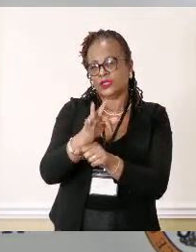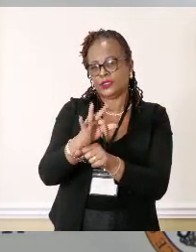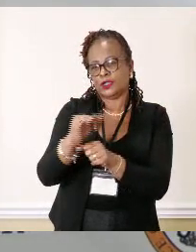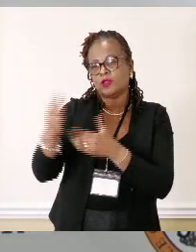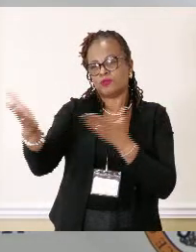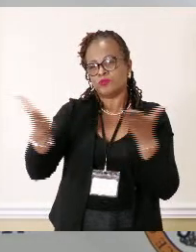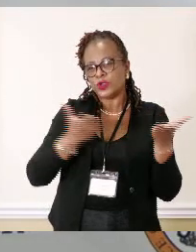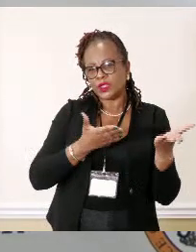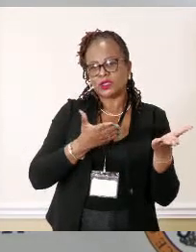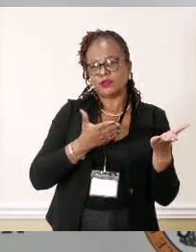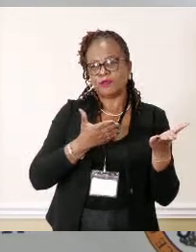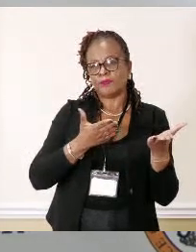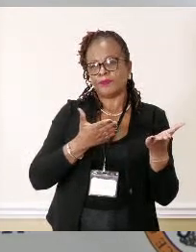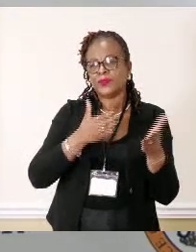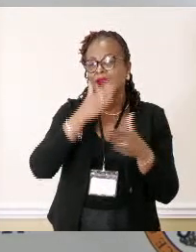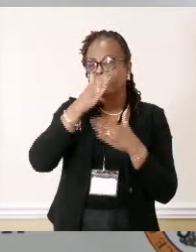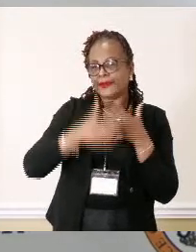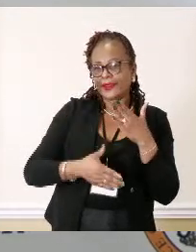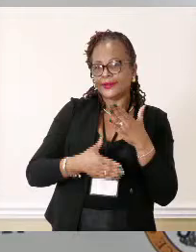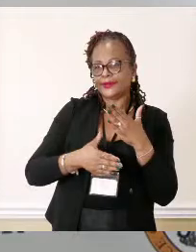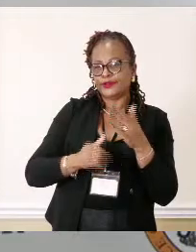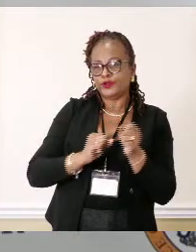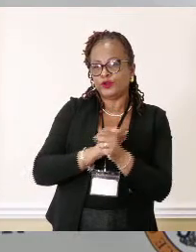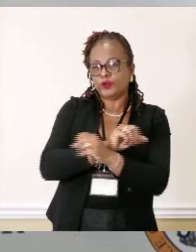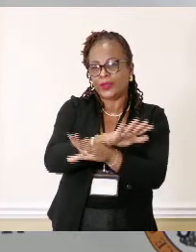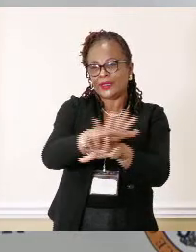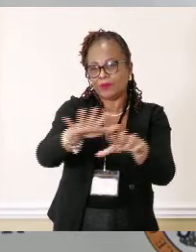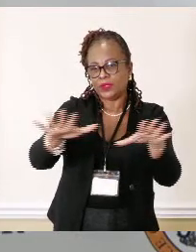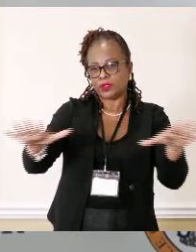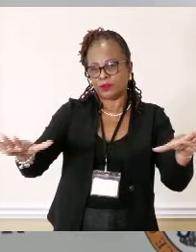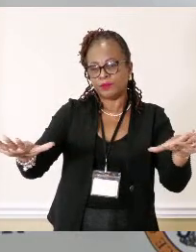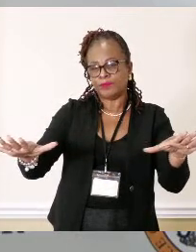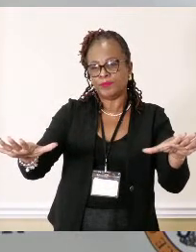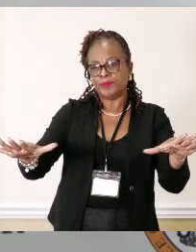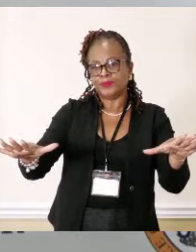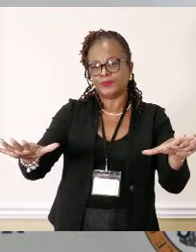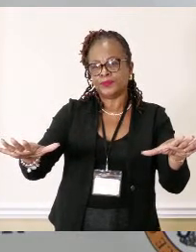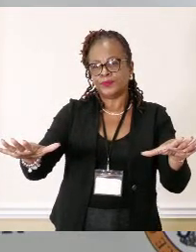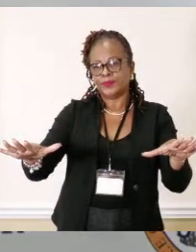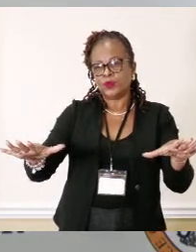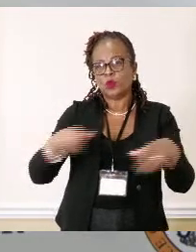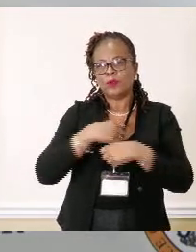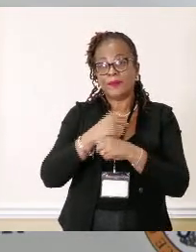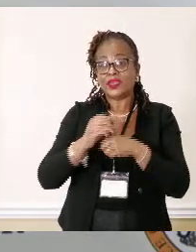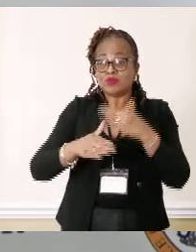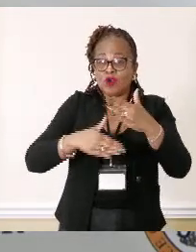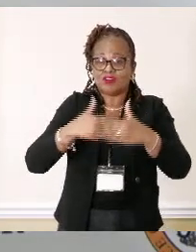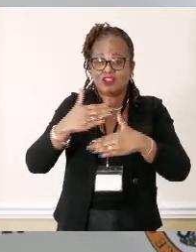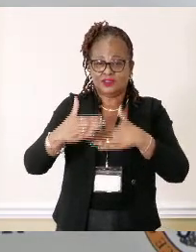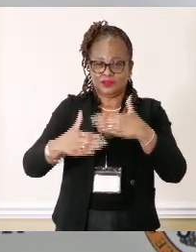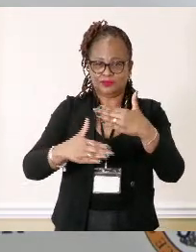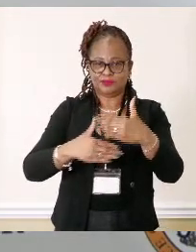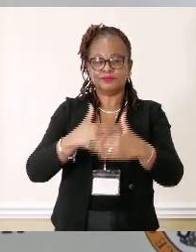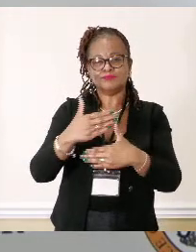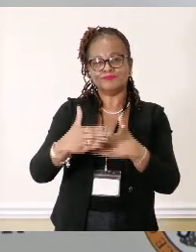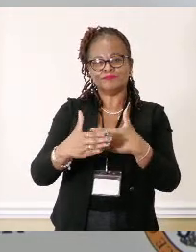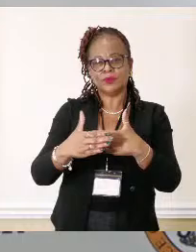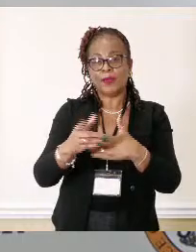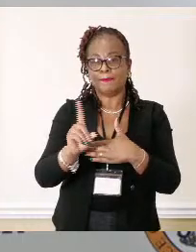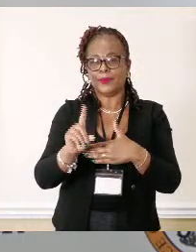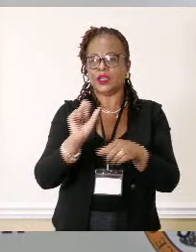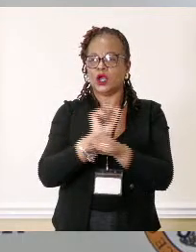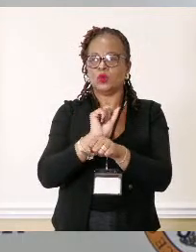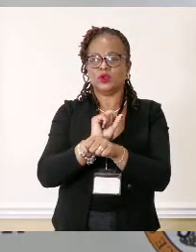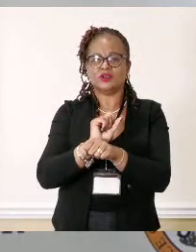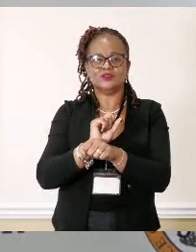bringing an end to the pandemic. We are making progress, but our work